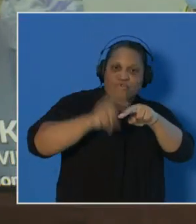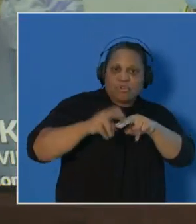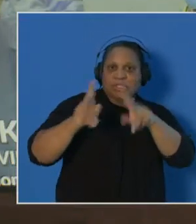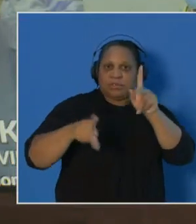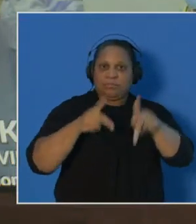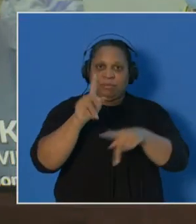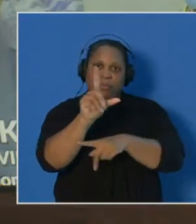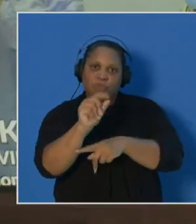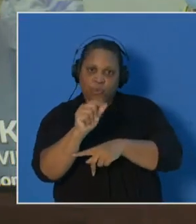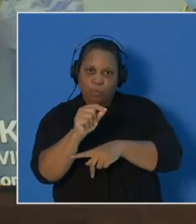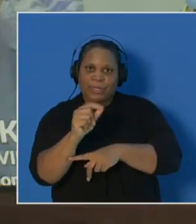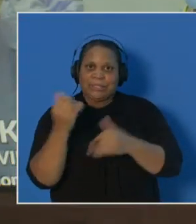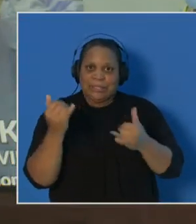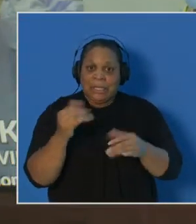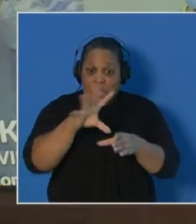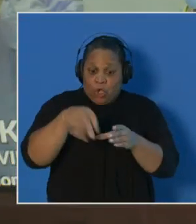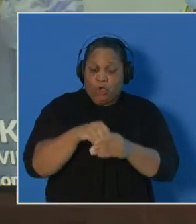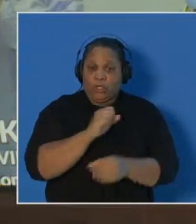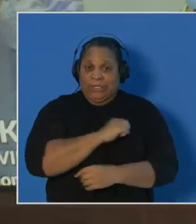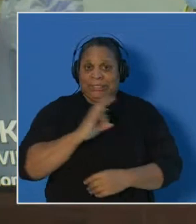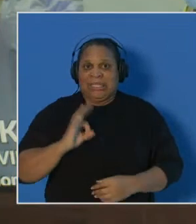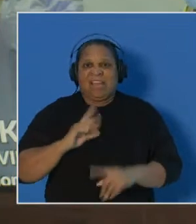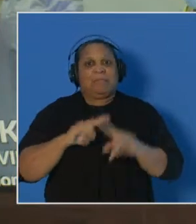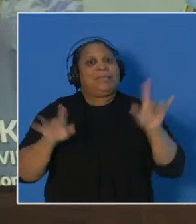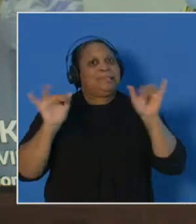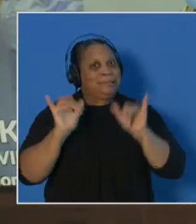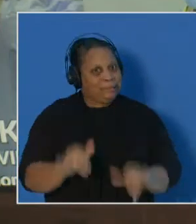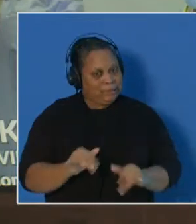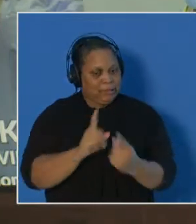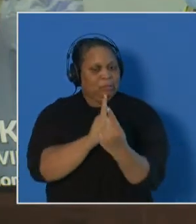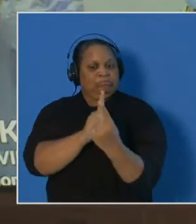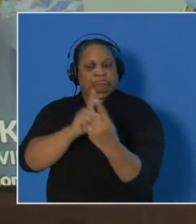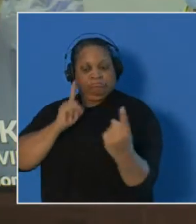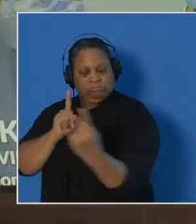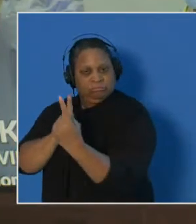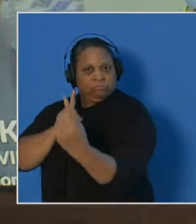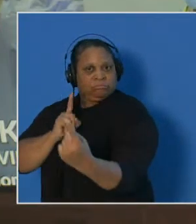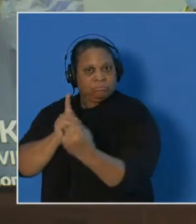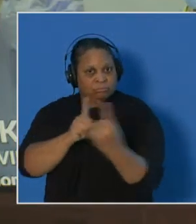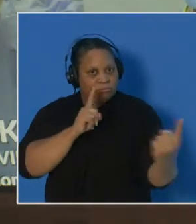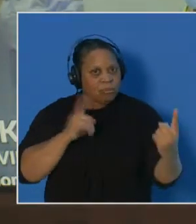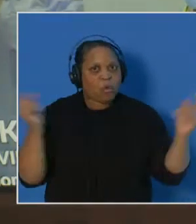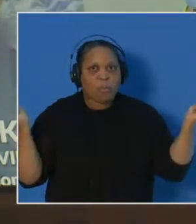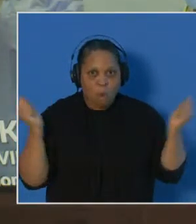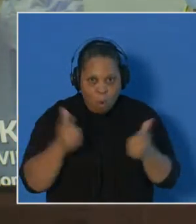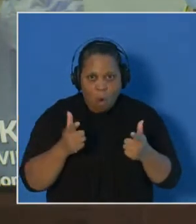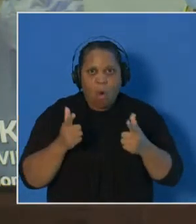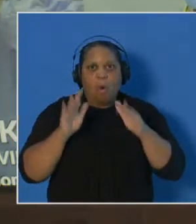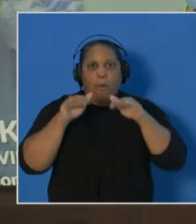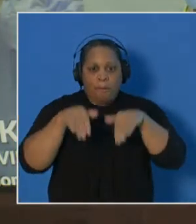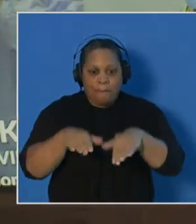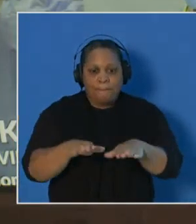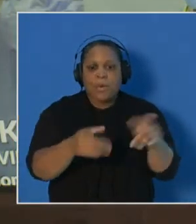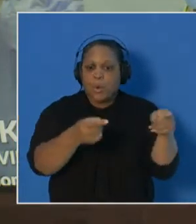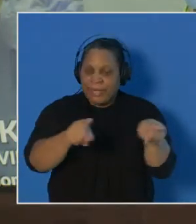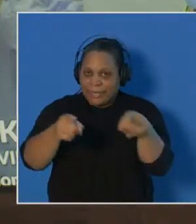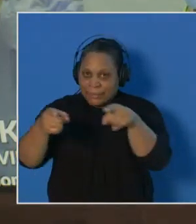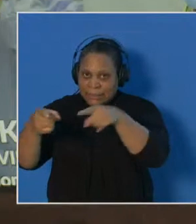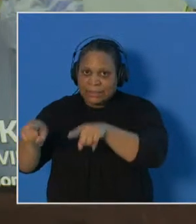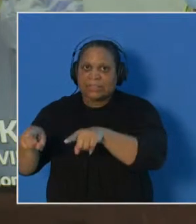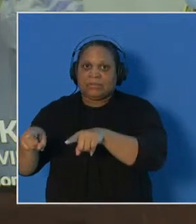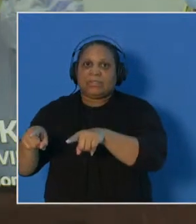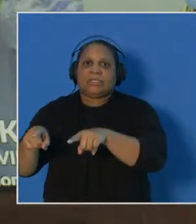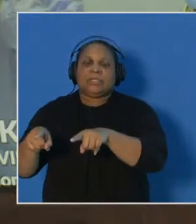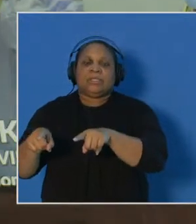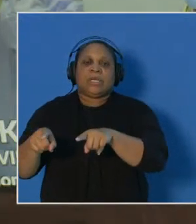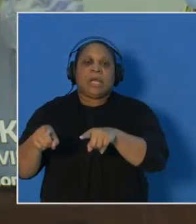including the staff. But physical distancing guidelines have to be followed for all boating activity. Gatherings